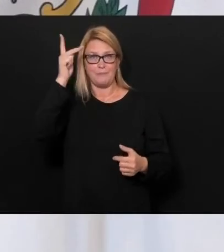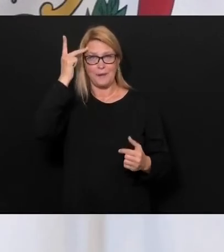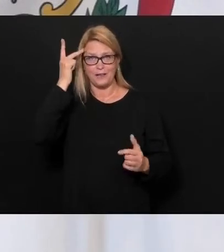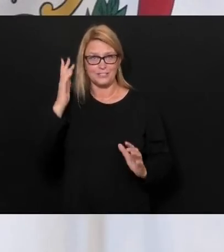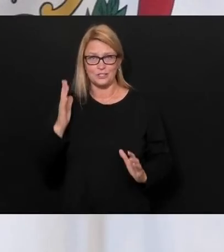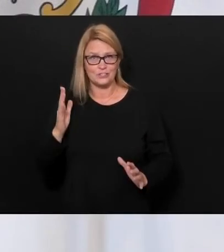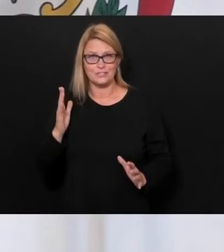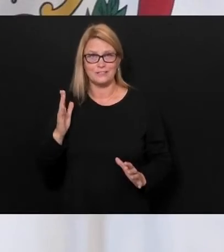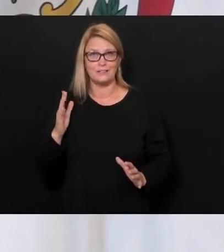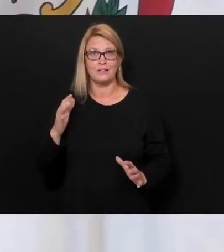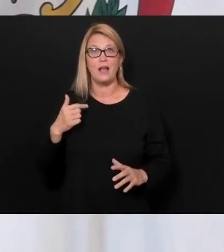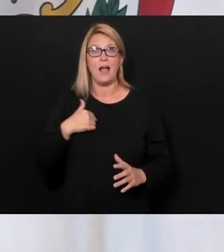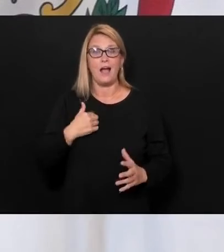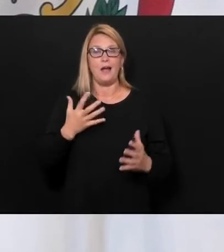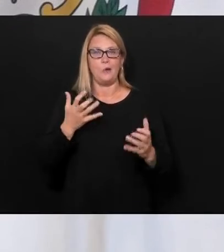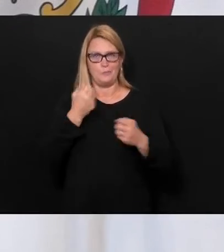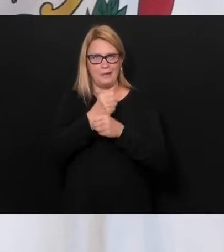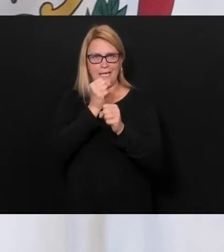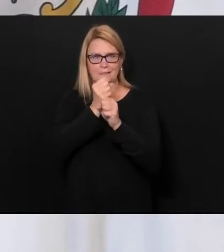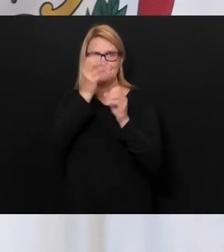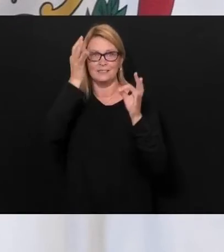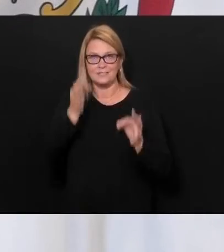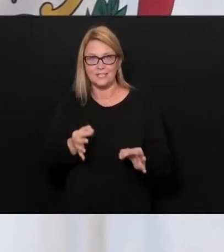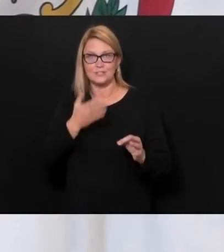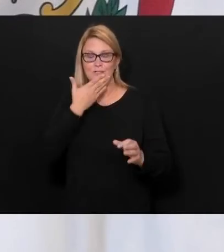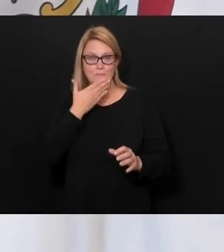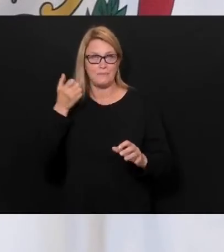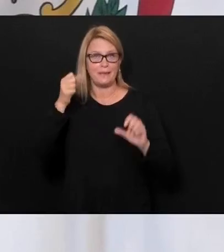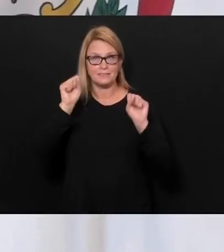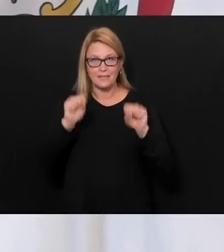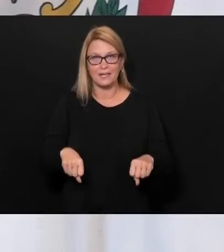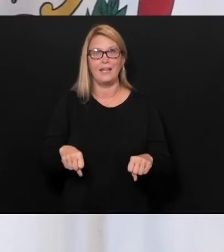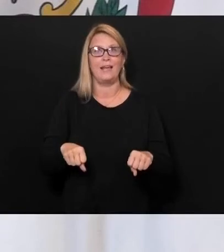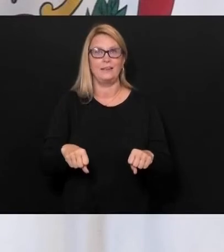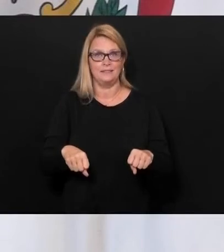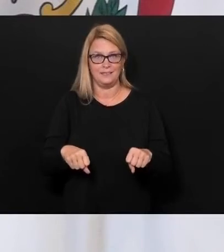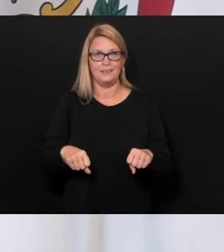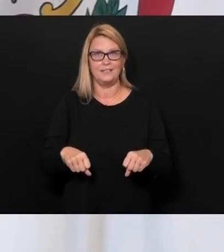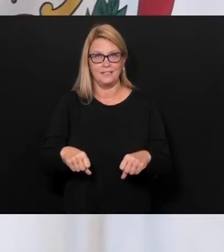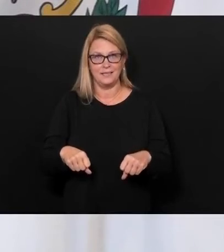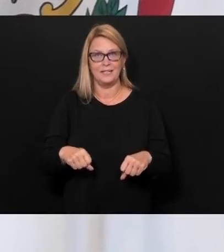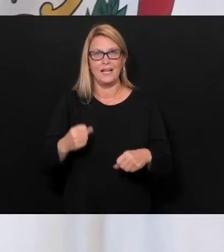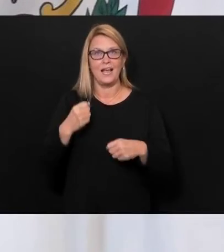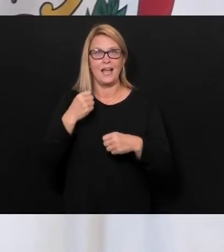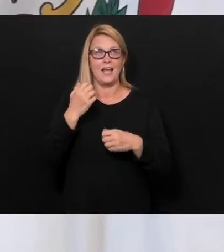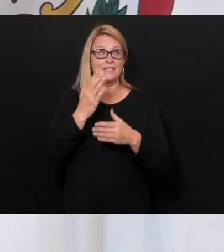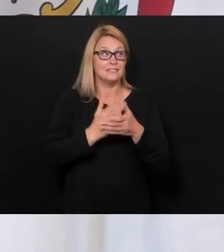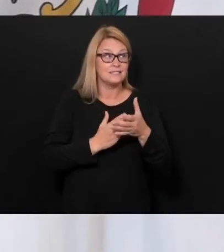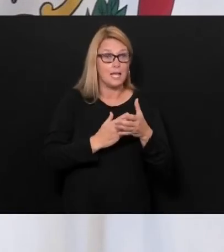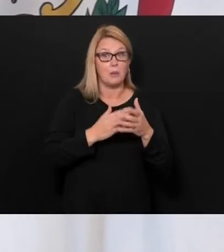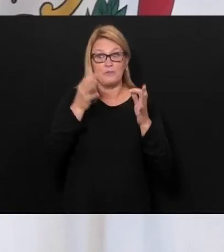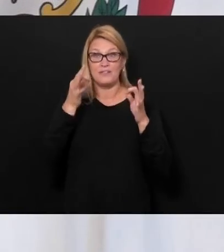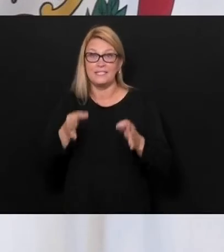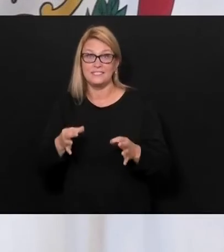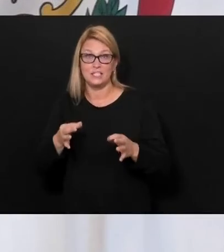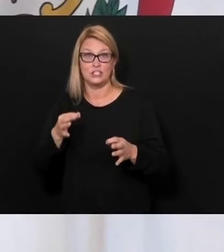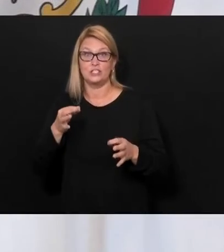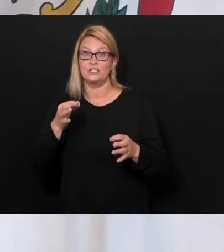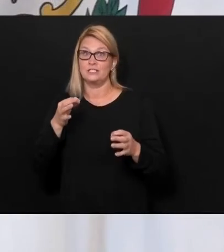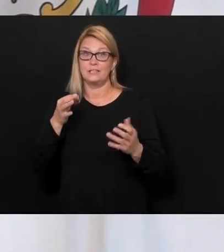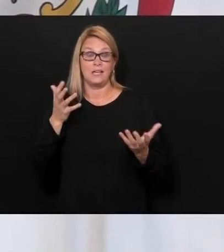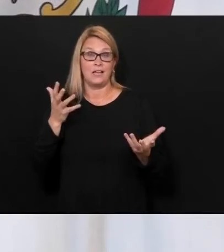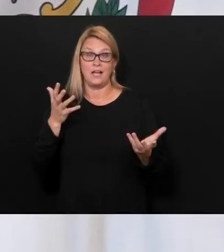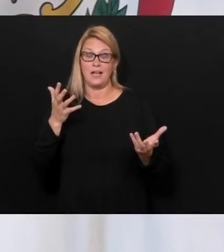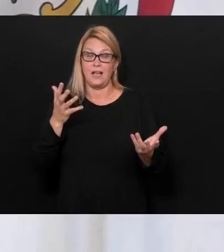operate to the very best of his mind and his gut that he can possibly operate. And some of these decisions are